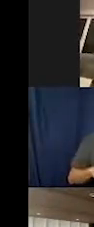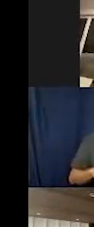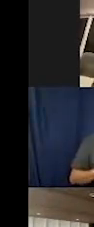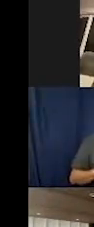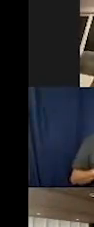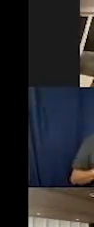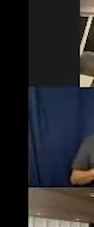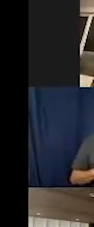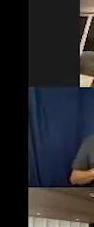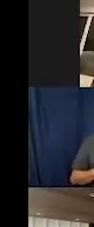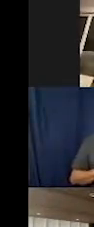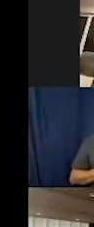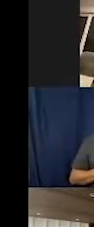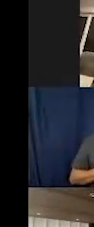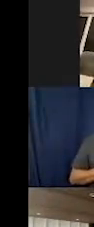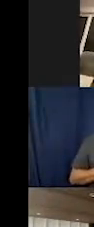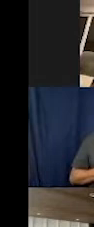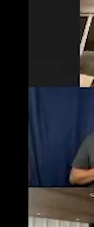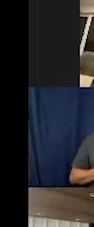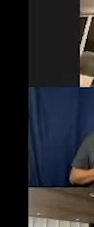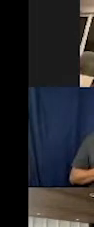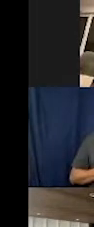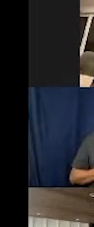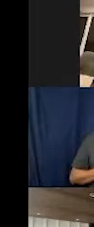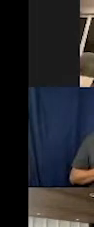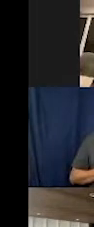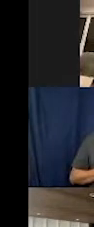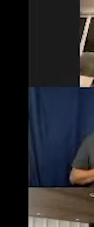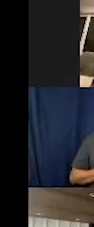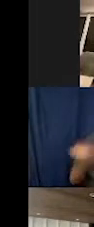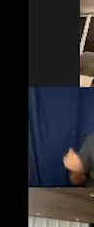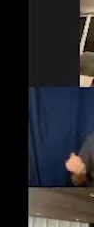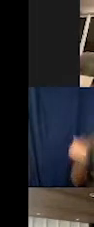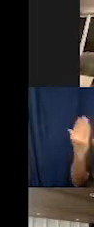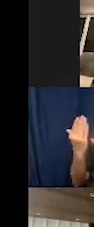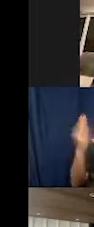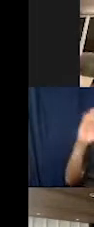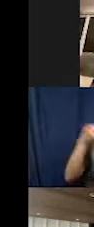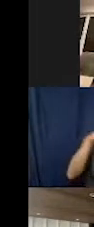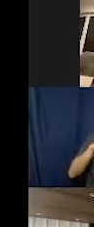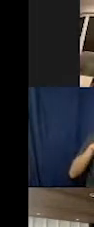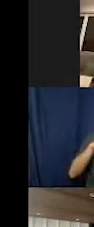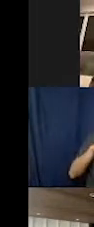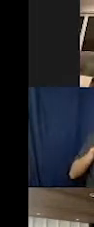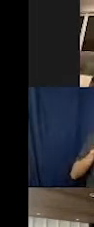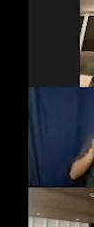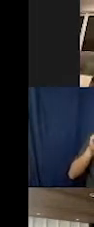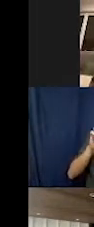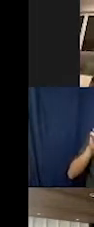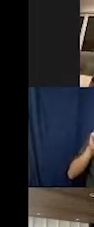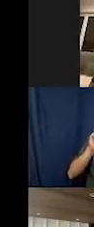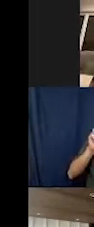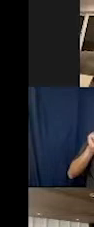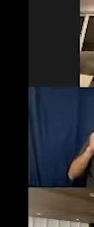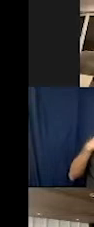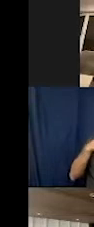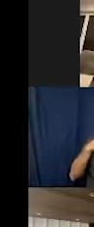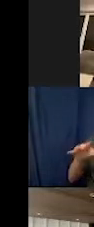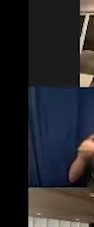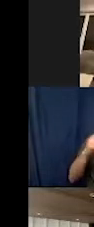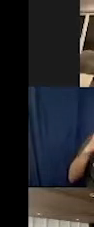Trust me, I plan on using my degree for good, not for evil. Okay, good. Good. Thank you. Thank you.